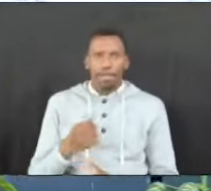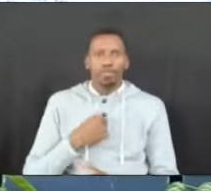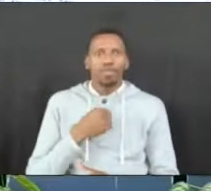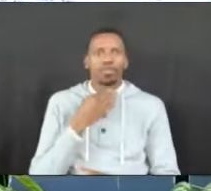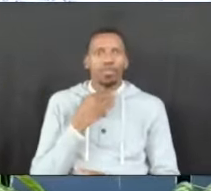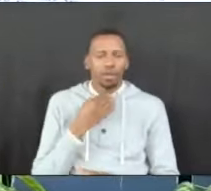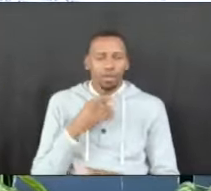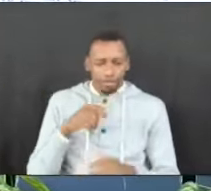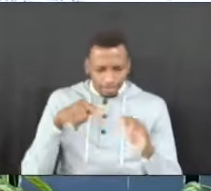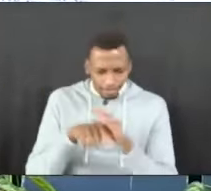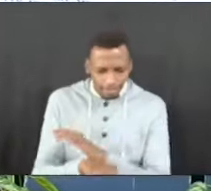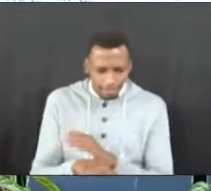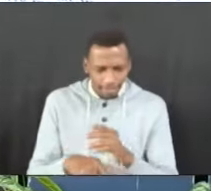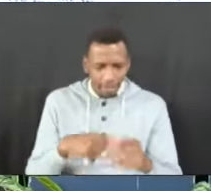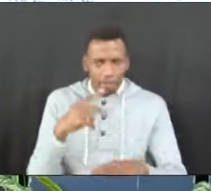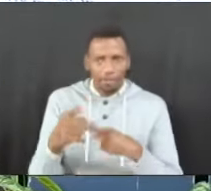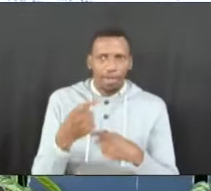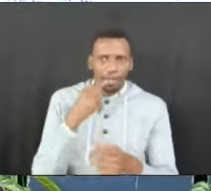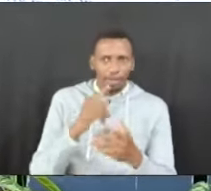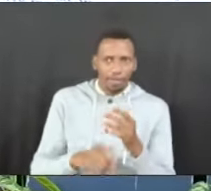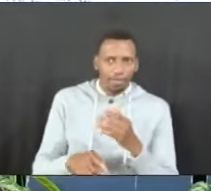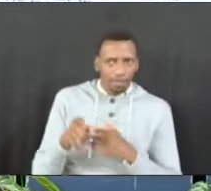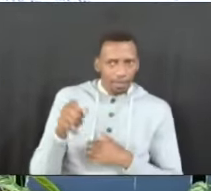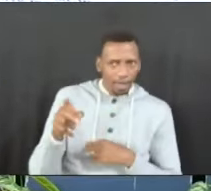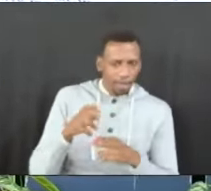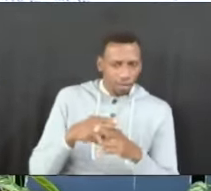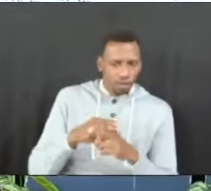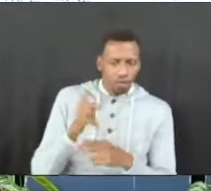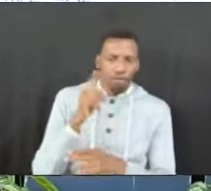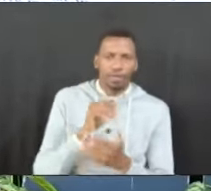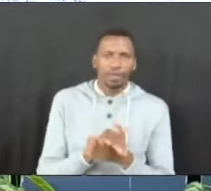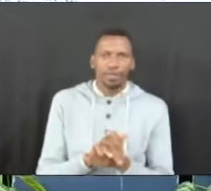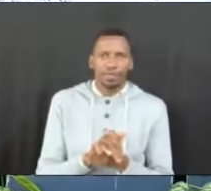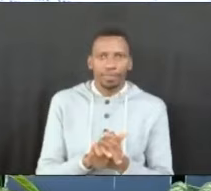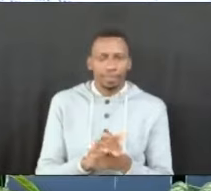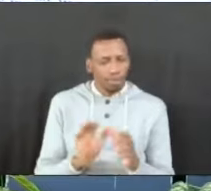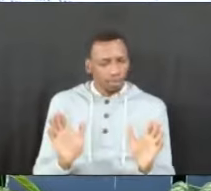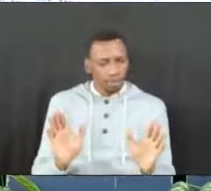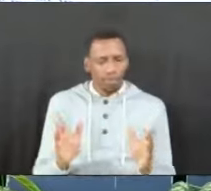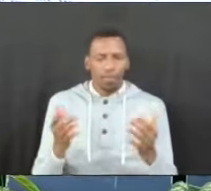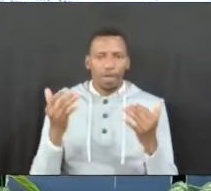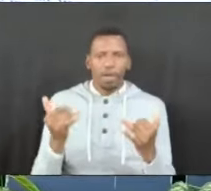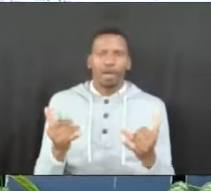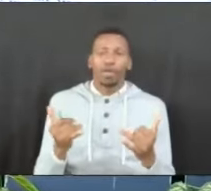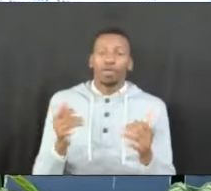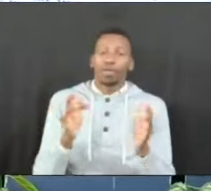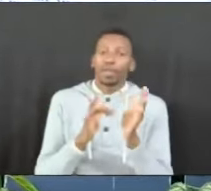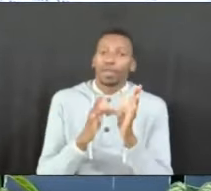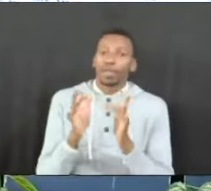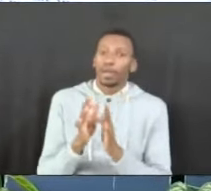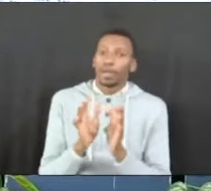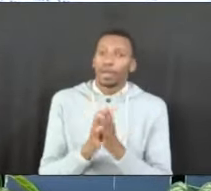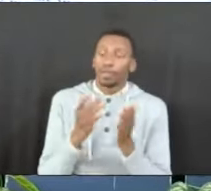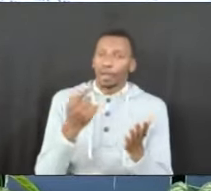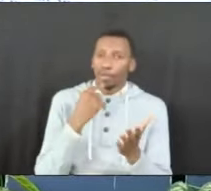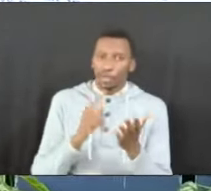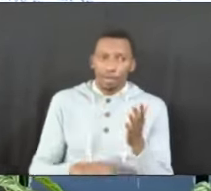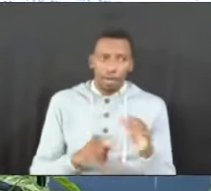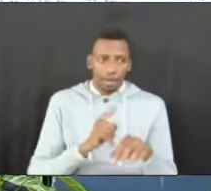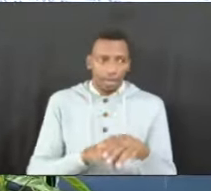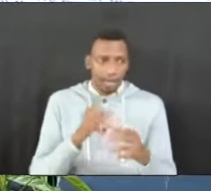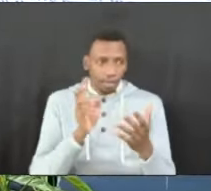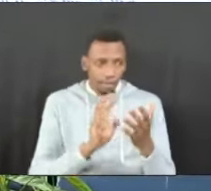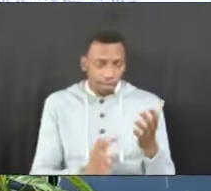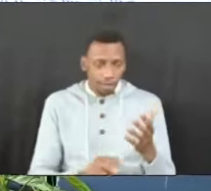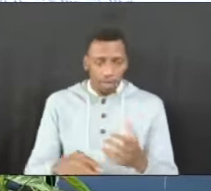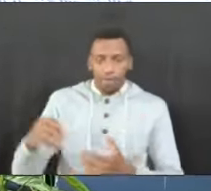me. Jamako karibu kuenda. We are keeping it musical. The Bible says, when you read Revelation chapter